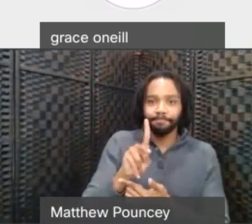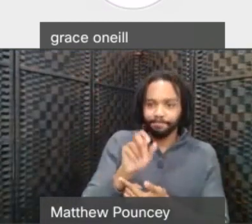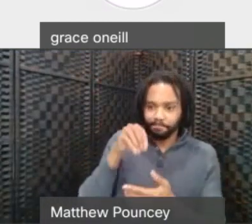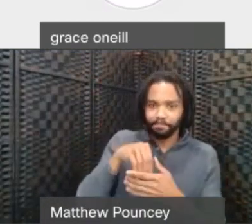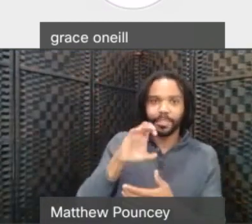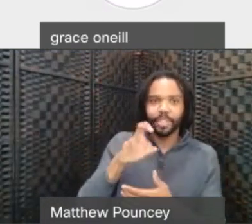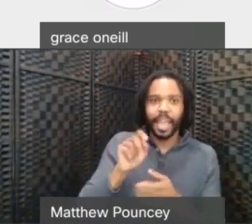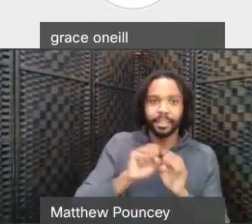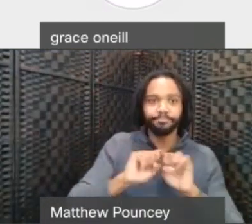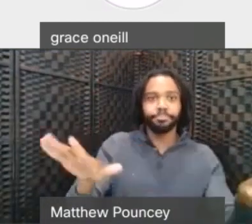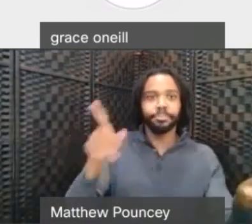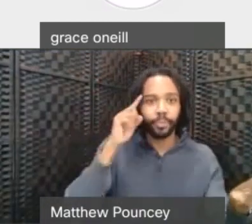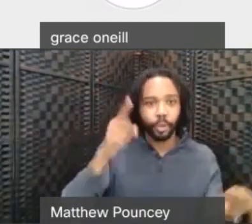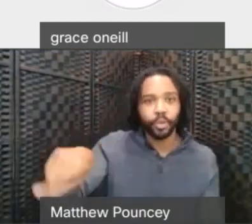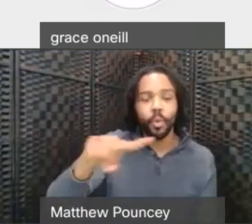Thank you.